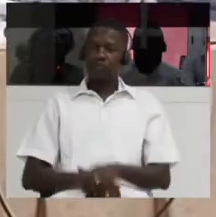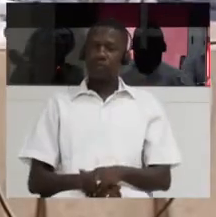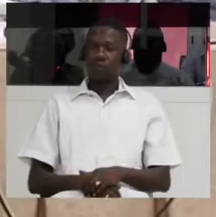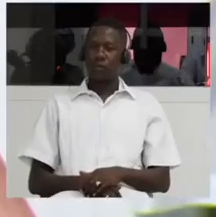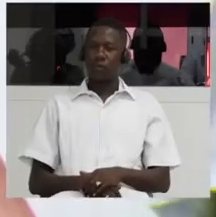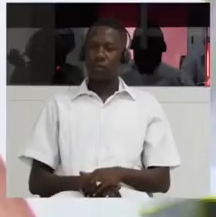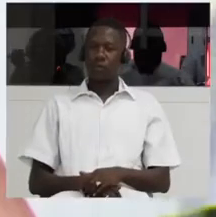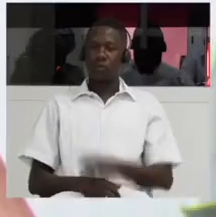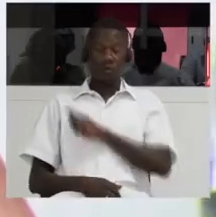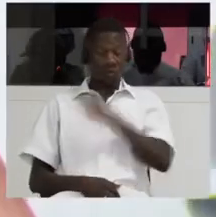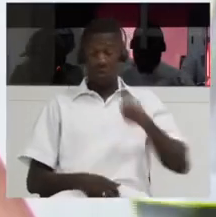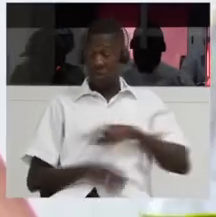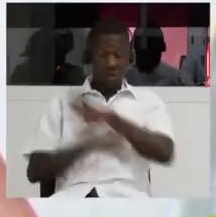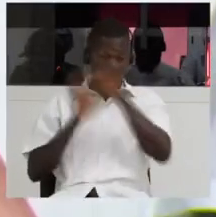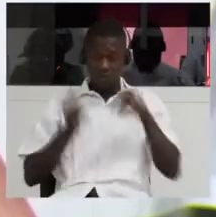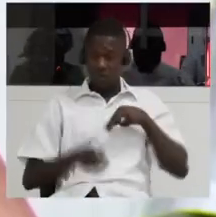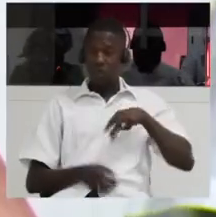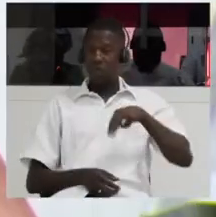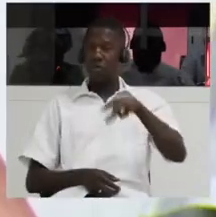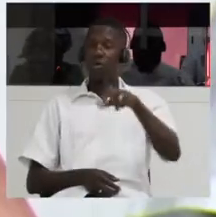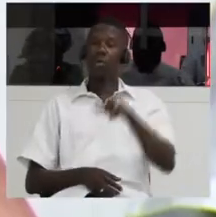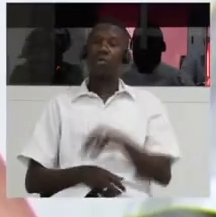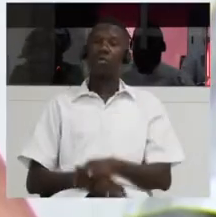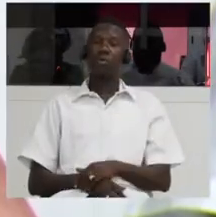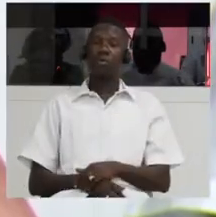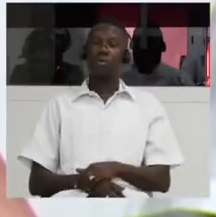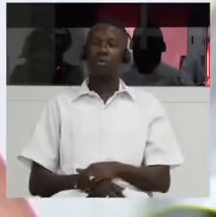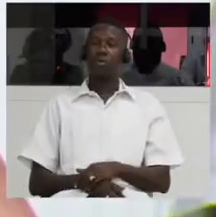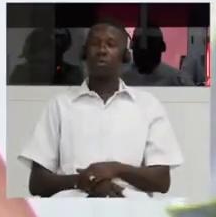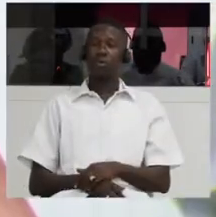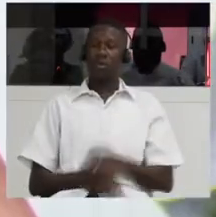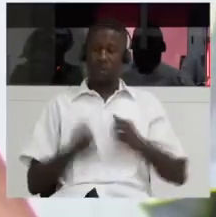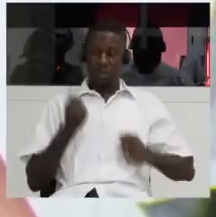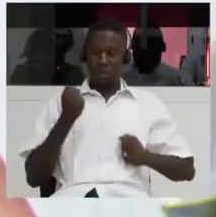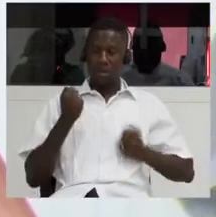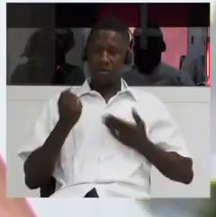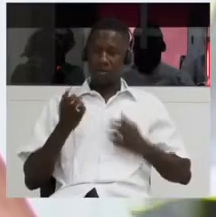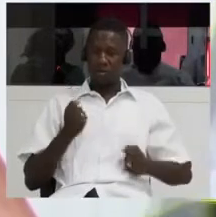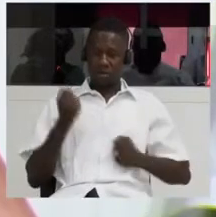walked all the way, carrying your machine gun? Yes.